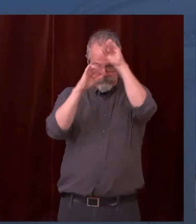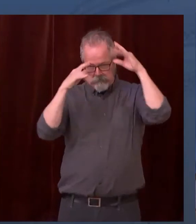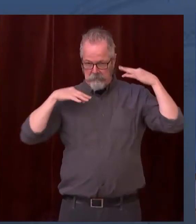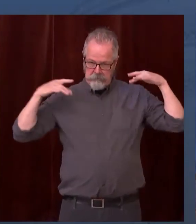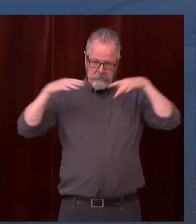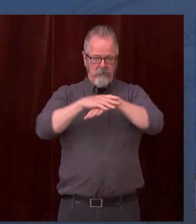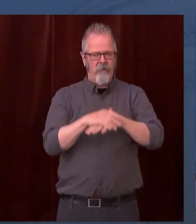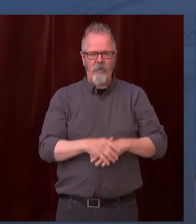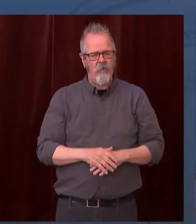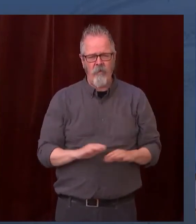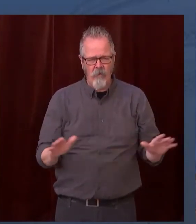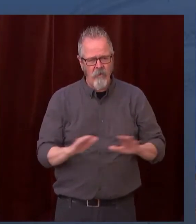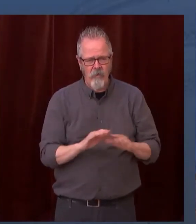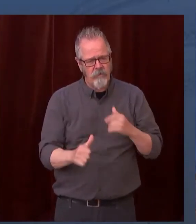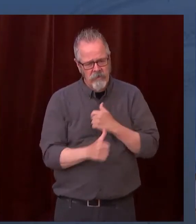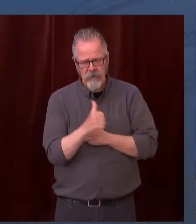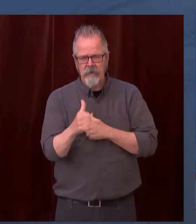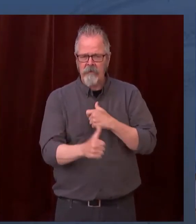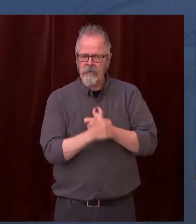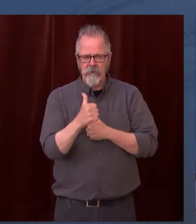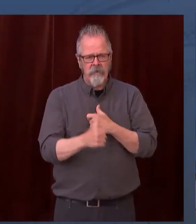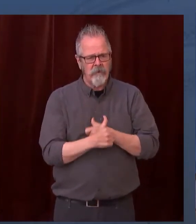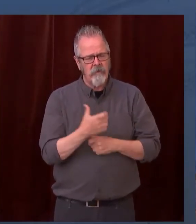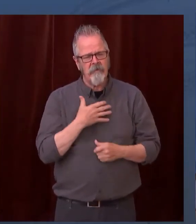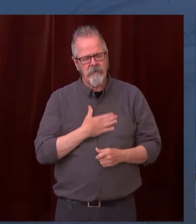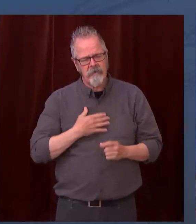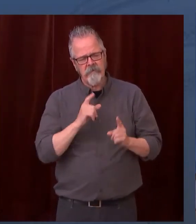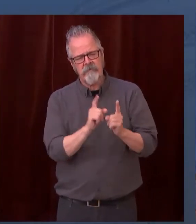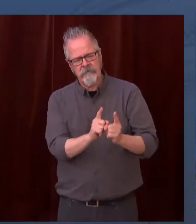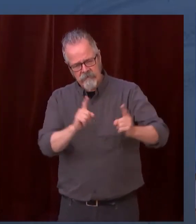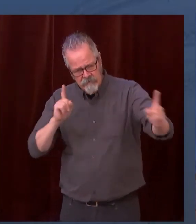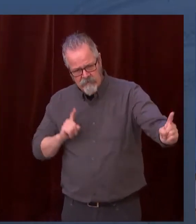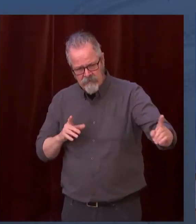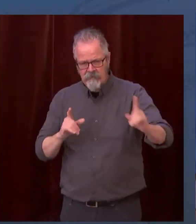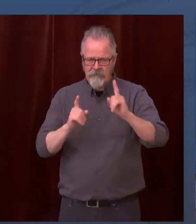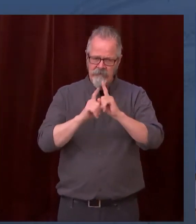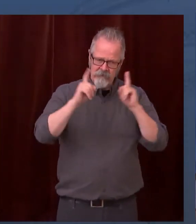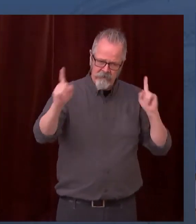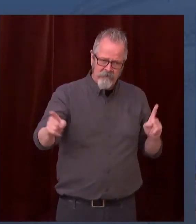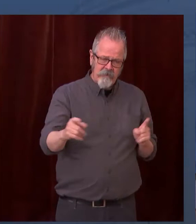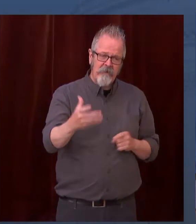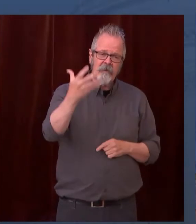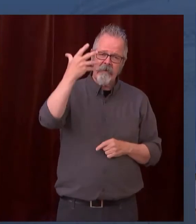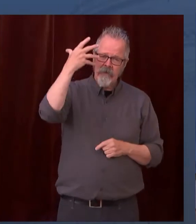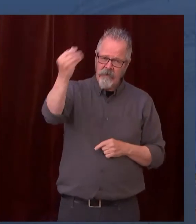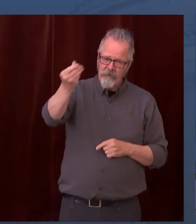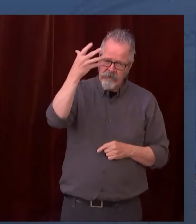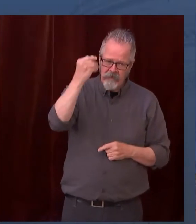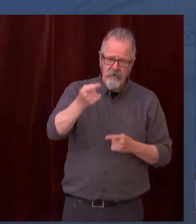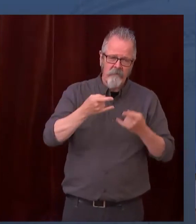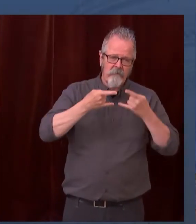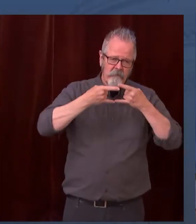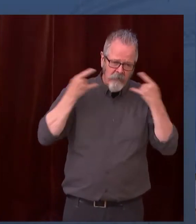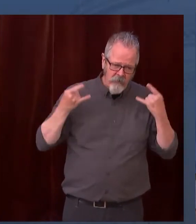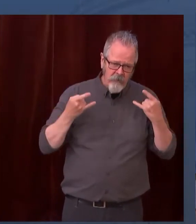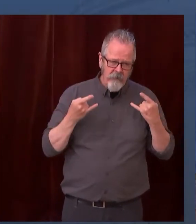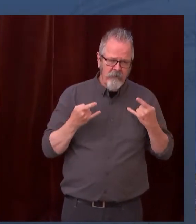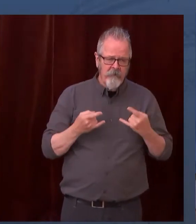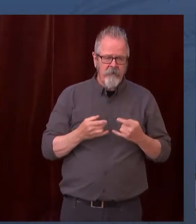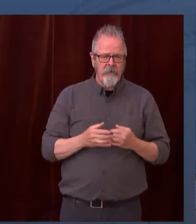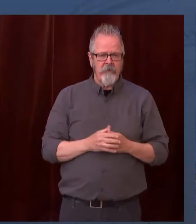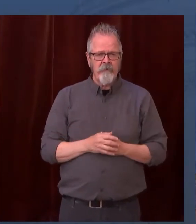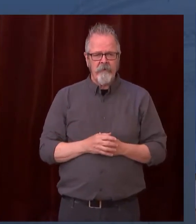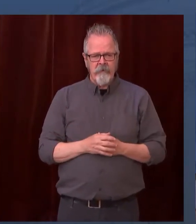distancing, do it outside if humanly possible. Wear a mask, this makes sense, maybe with a flag on